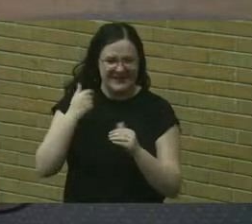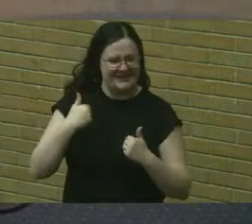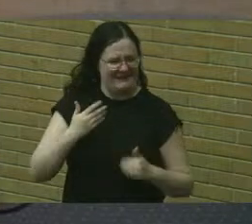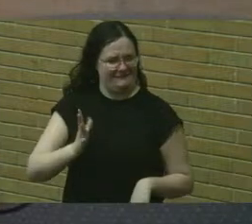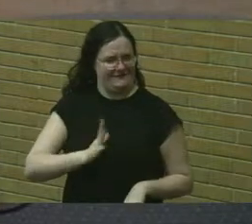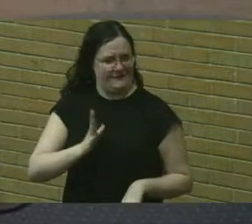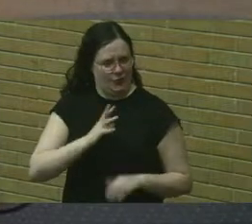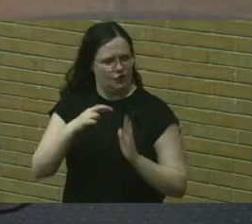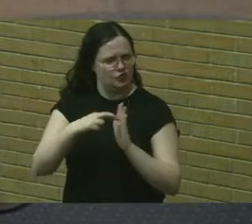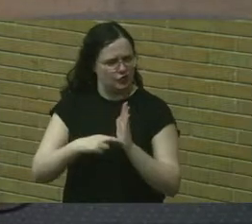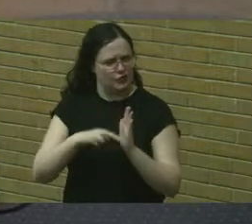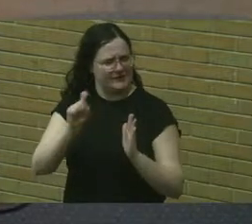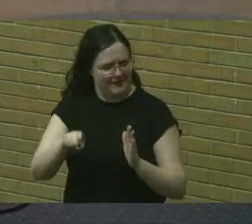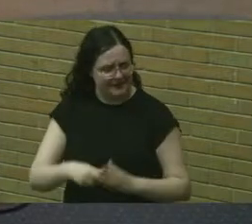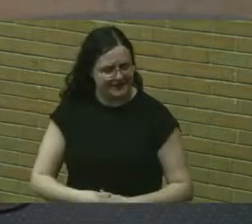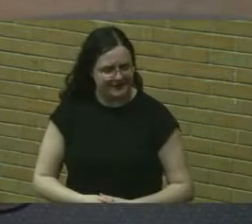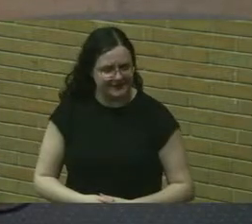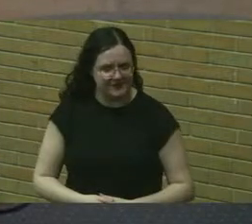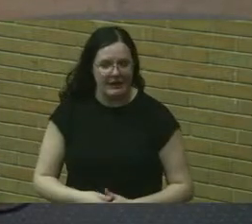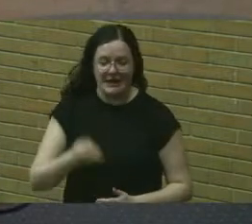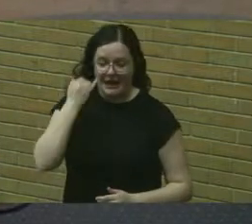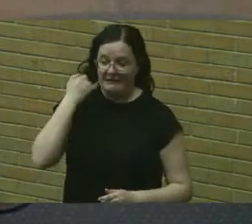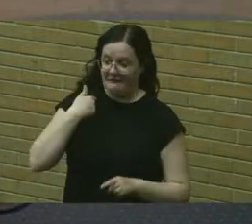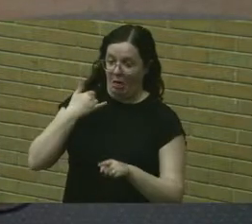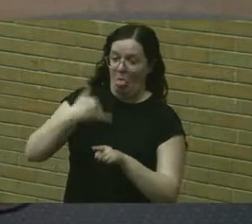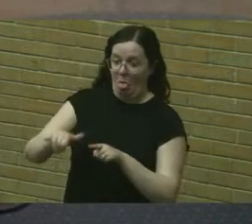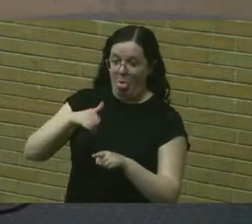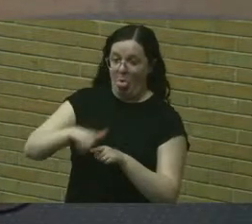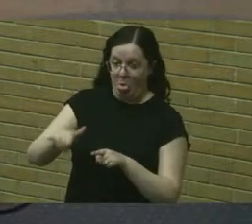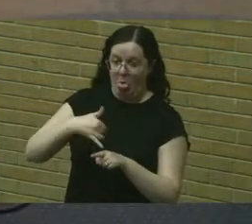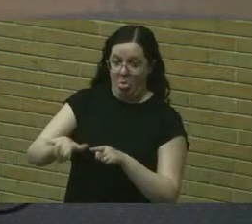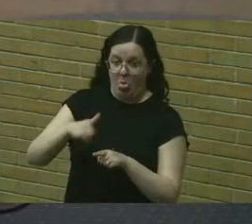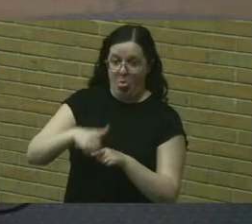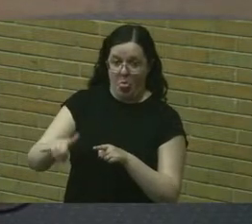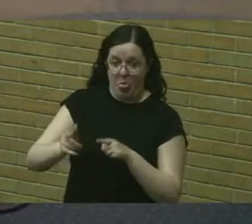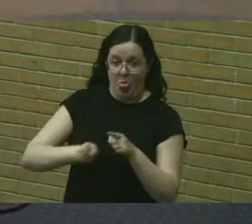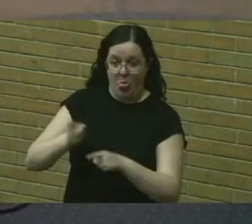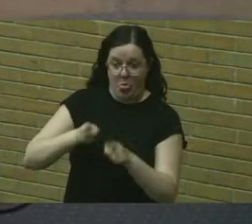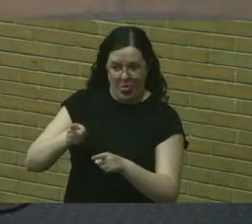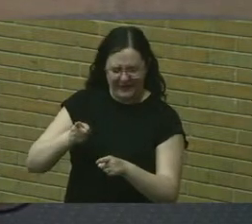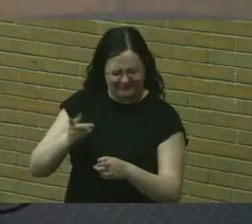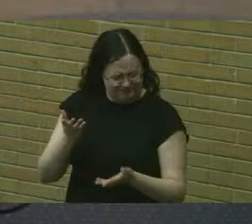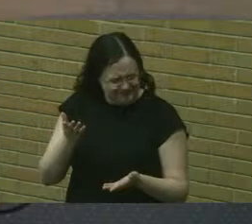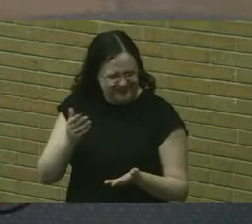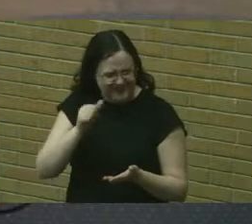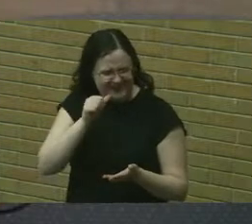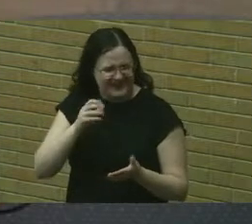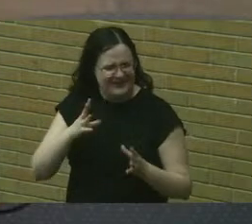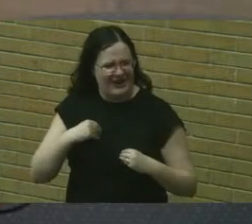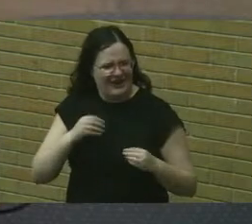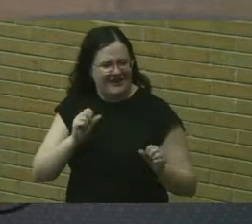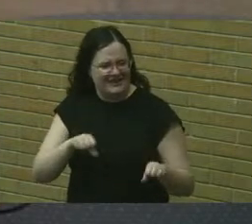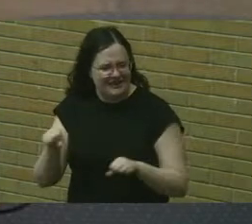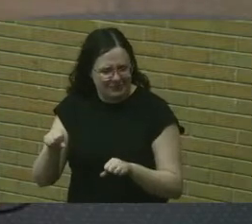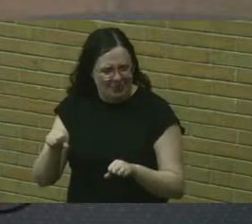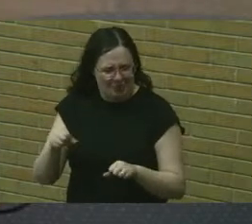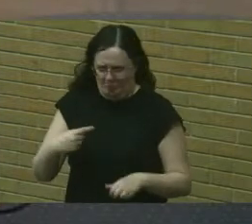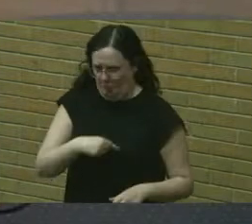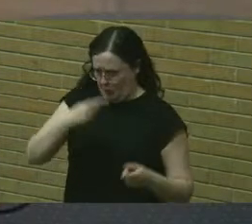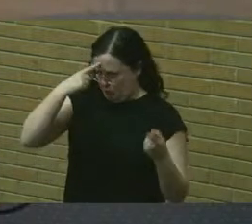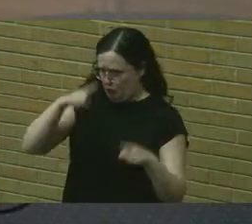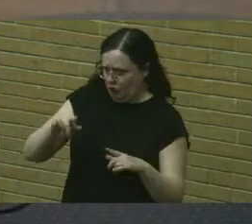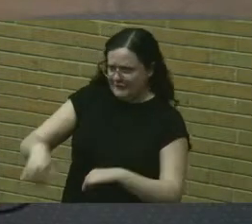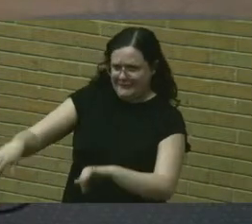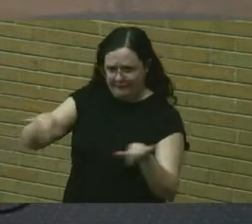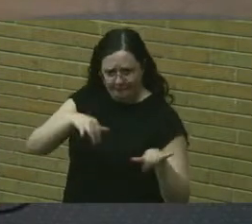I made other slurs standing up here, it would be completely unacceptable, and we all agree on that,